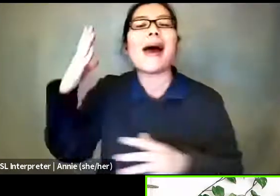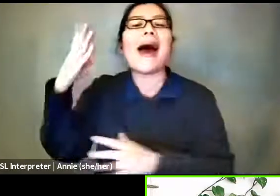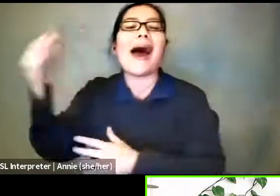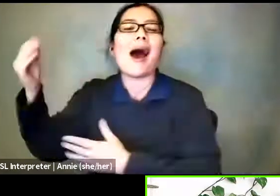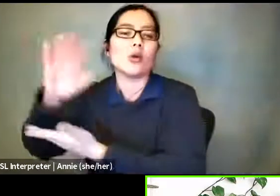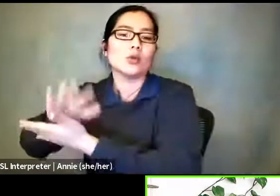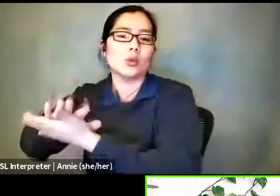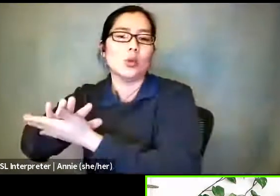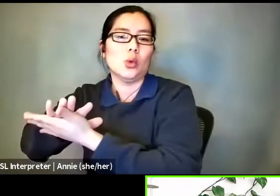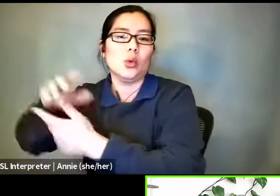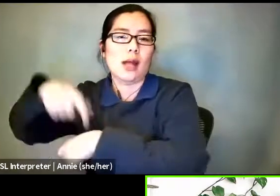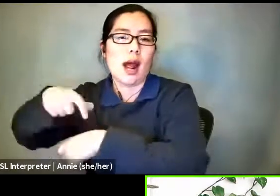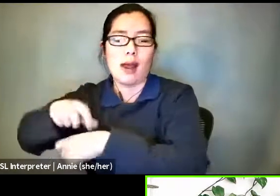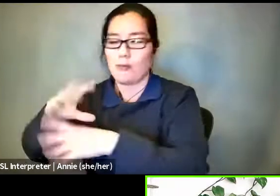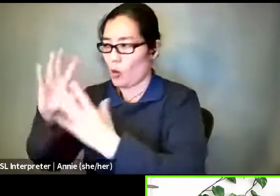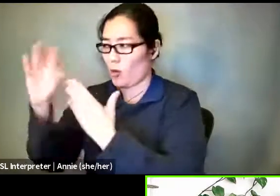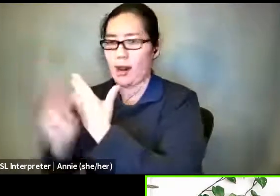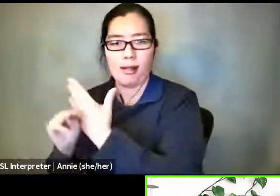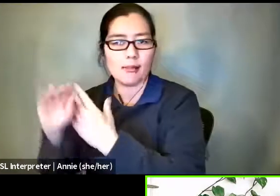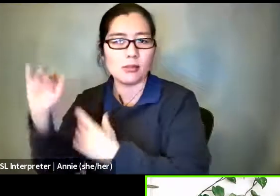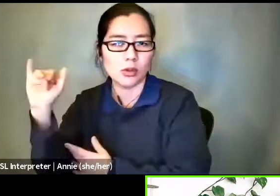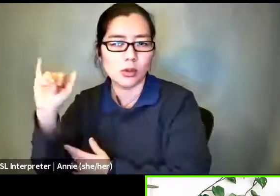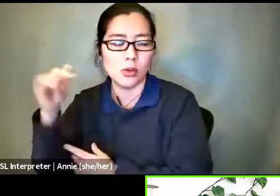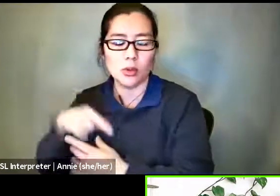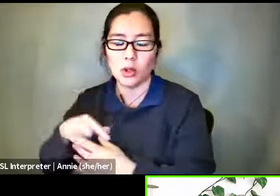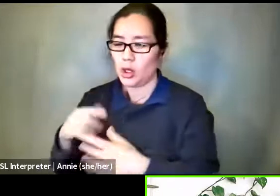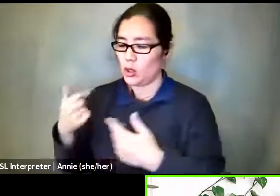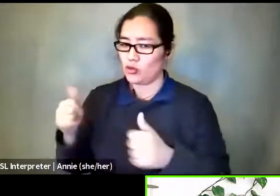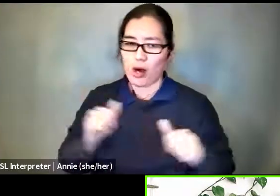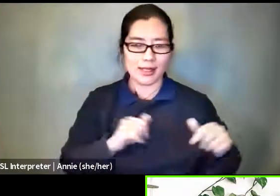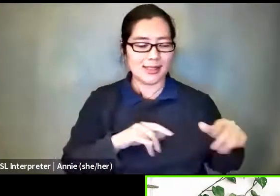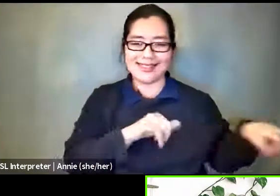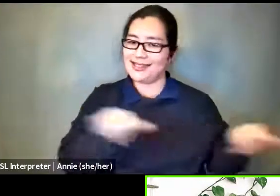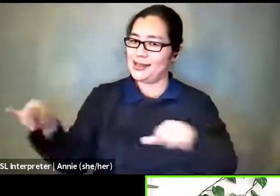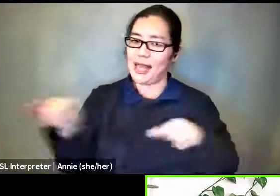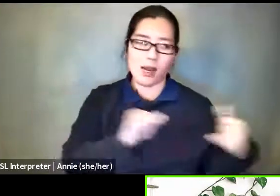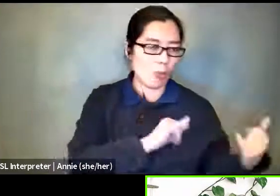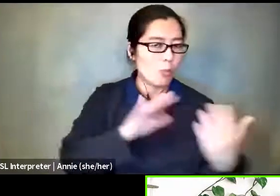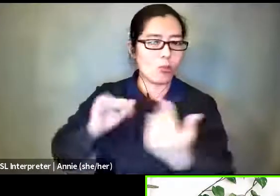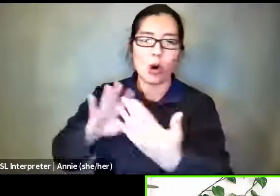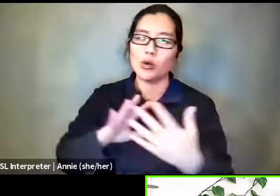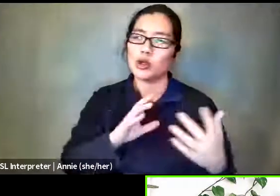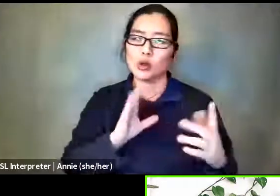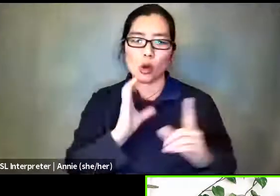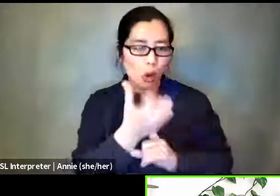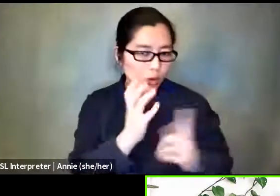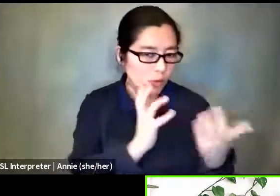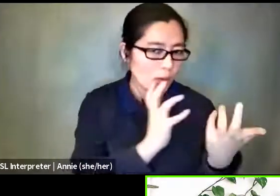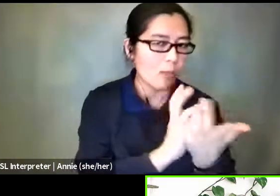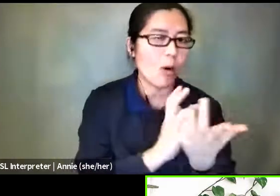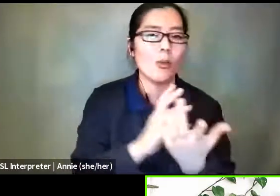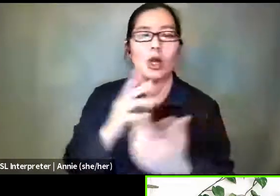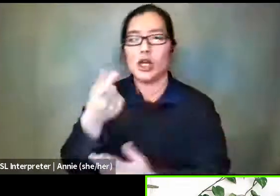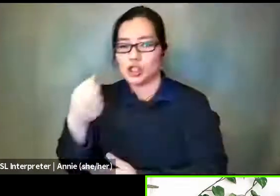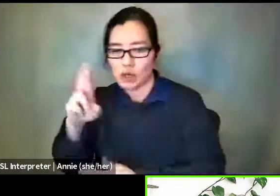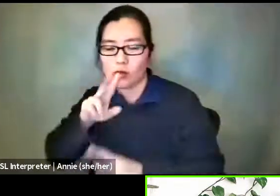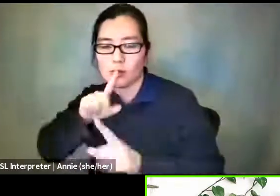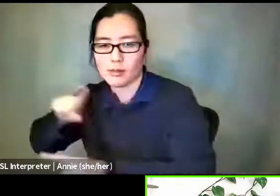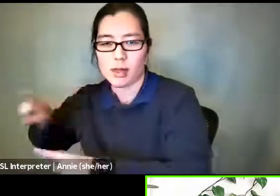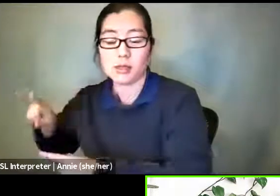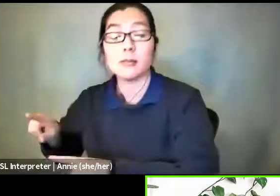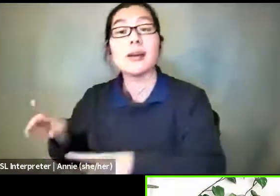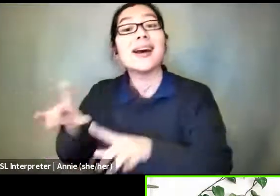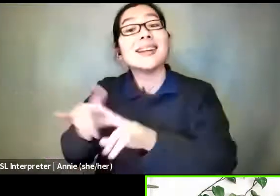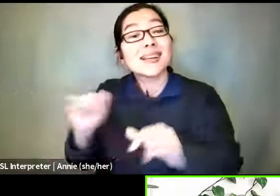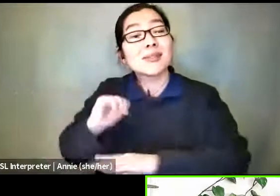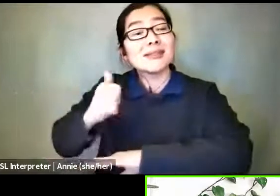and really infuse the same project-based approaches, gender-responsive approaches, but also leadership development, peer mentoring,